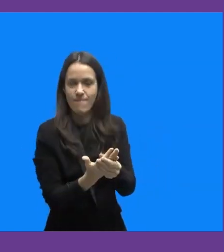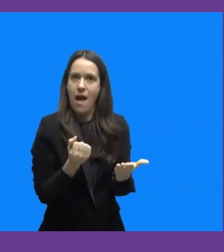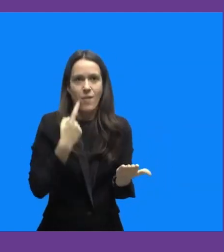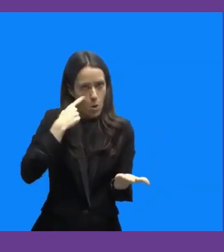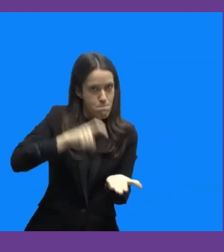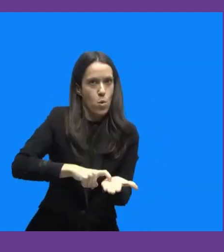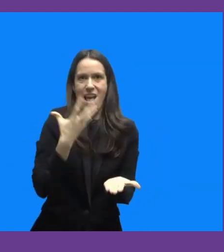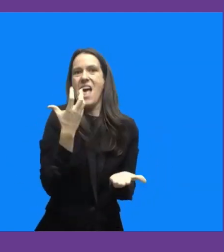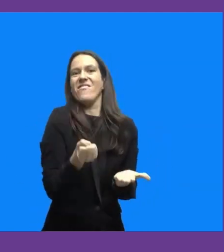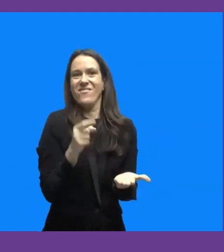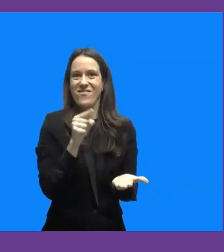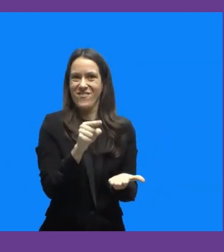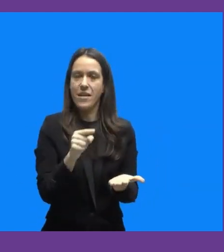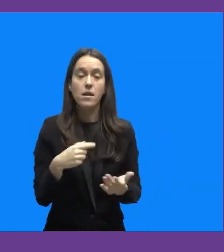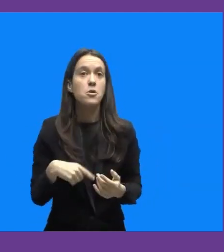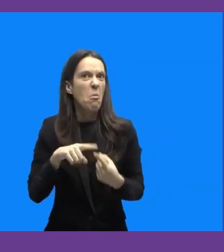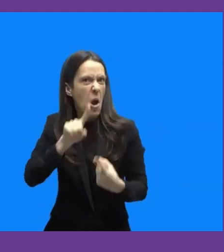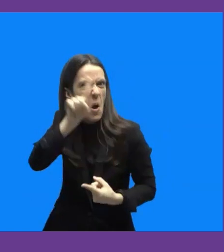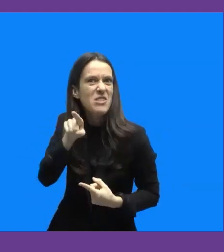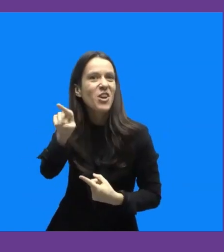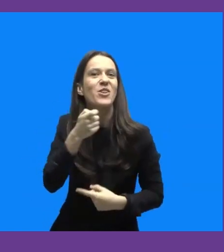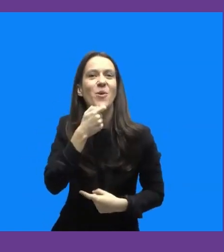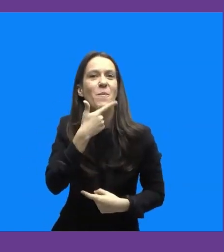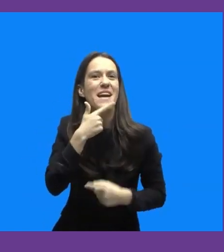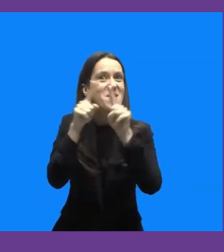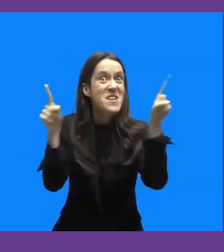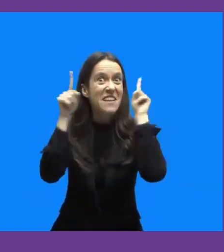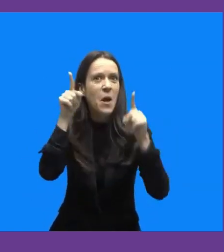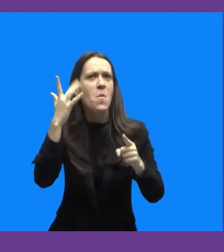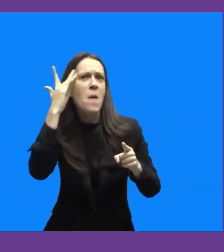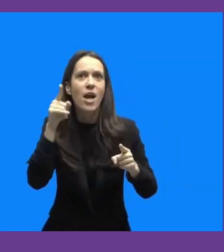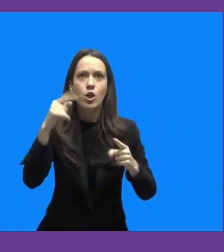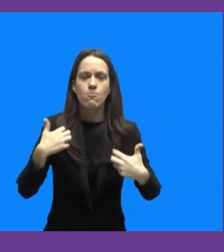that was important. And the second question is, once you did it, how was